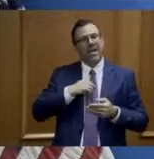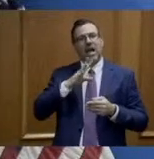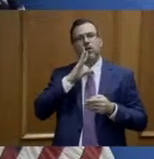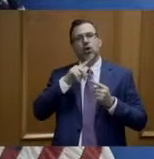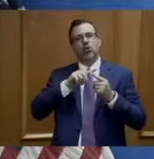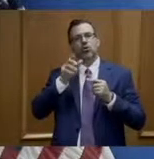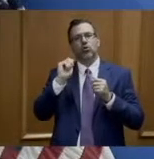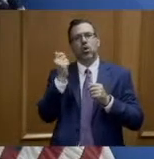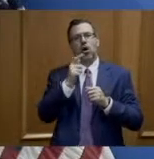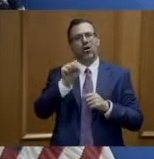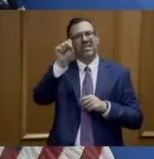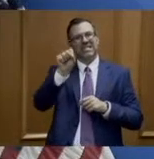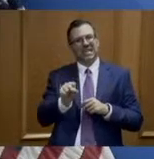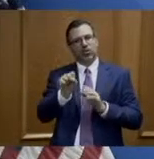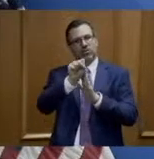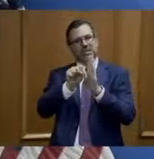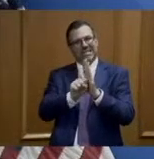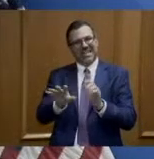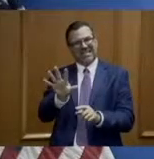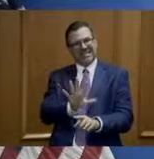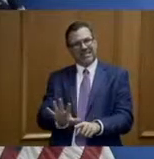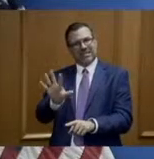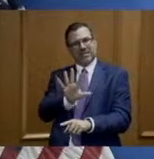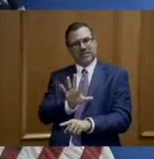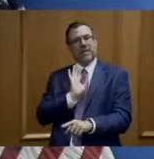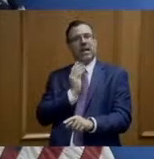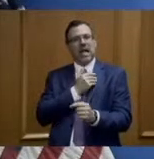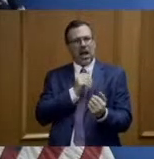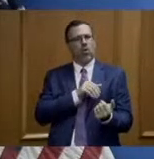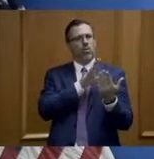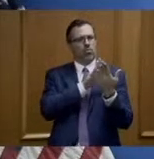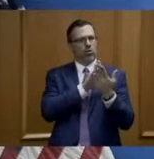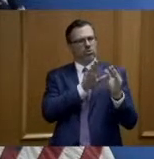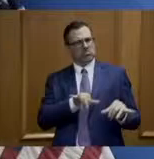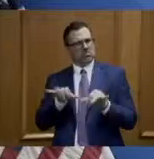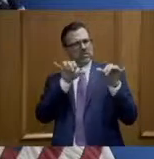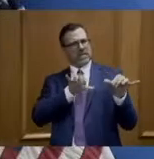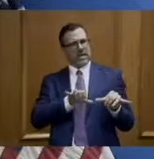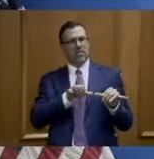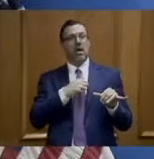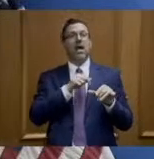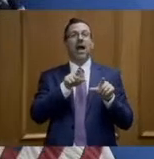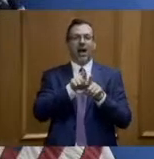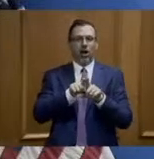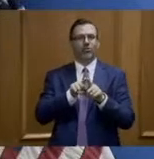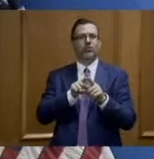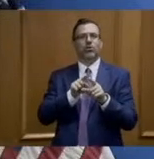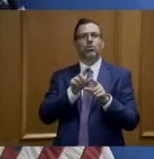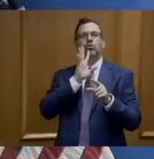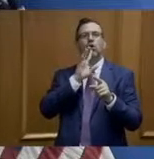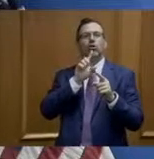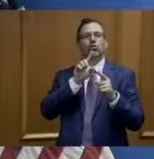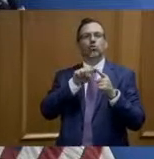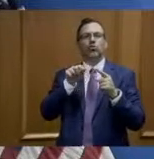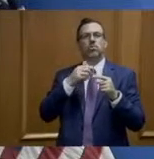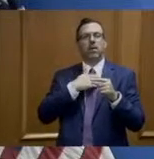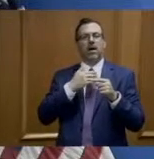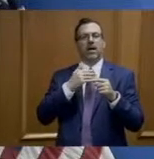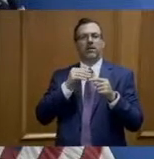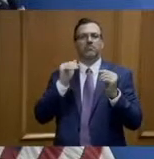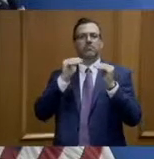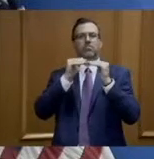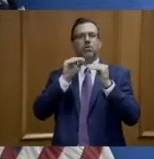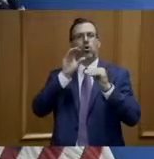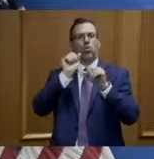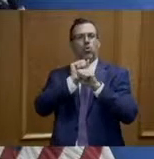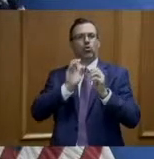health officials. Our approach is consistent with theirs, and then I've reached out to some of my colleagues outside of the southeastern United States to see what